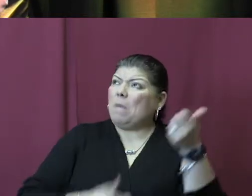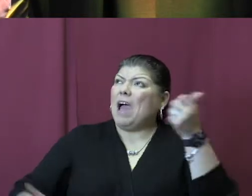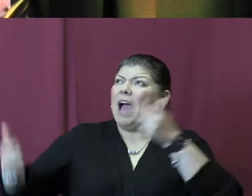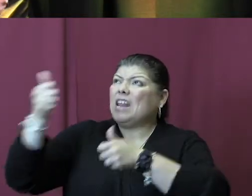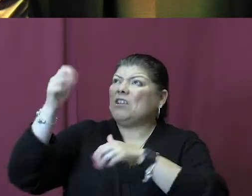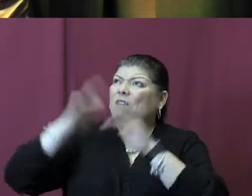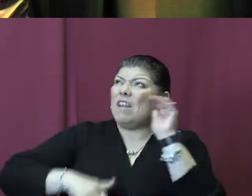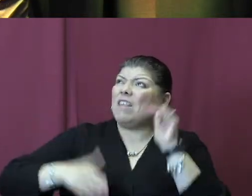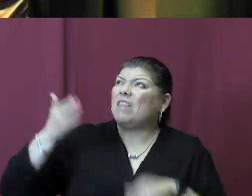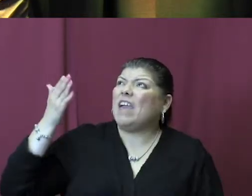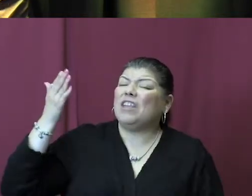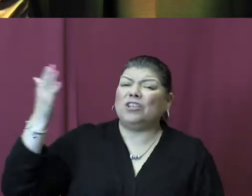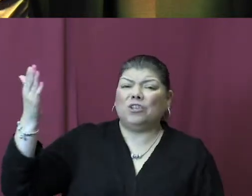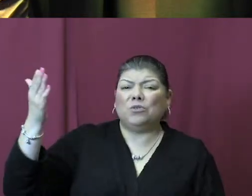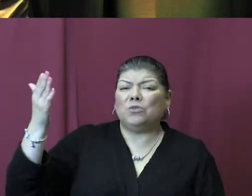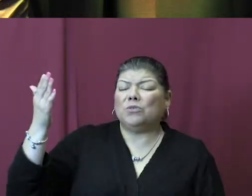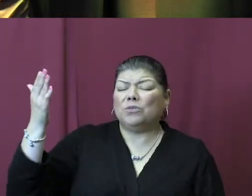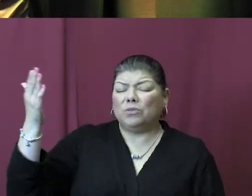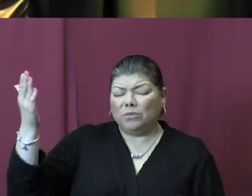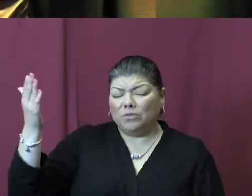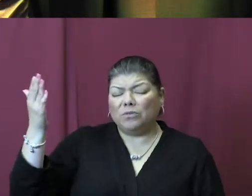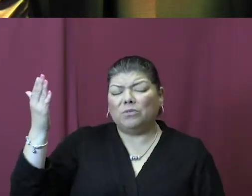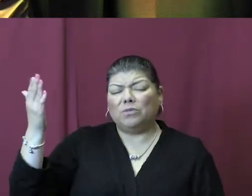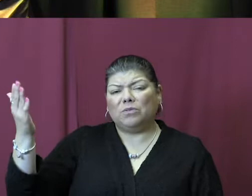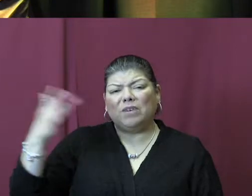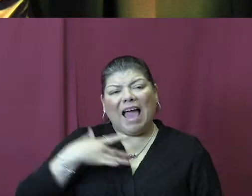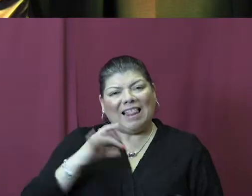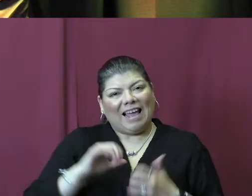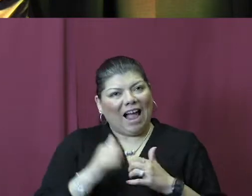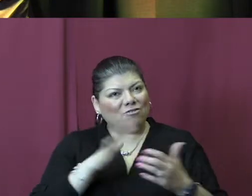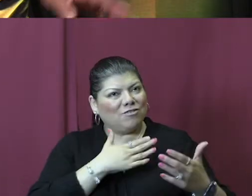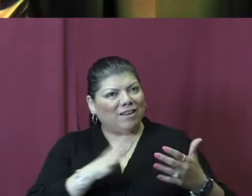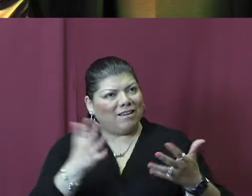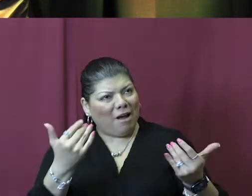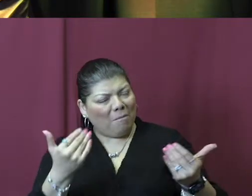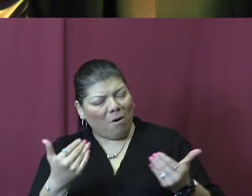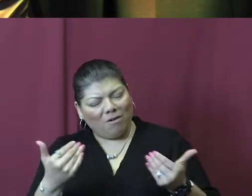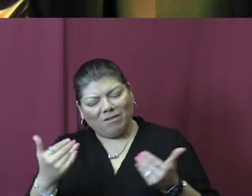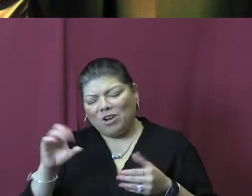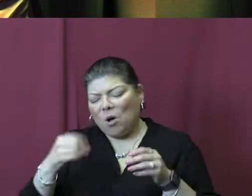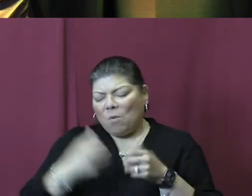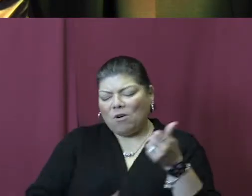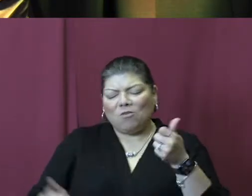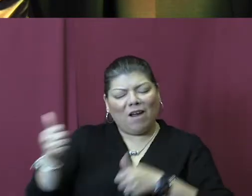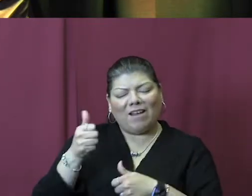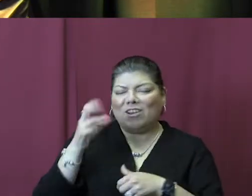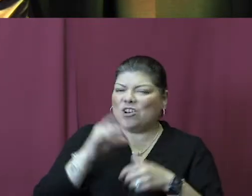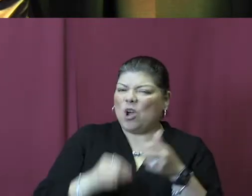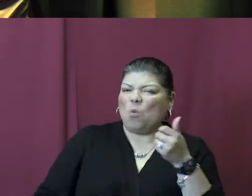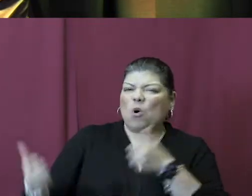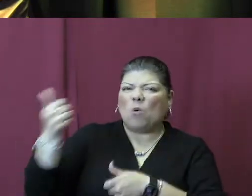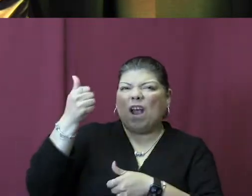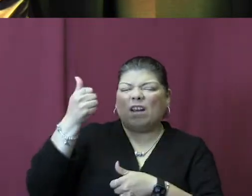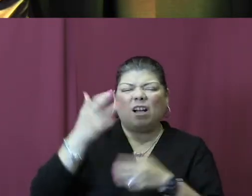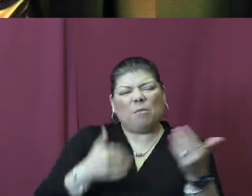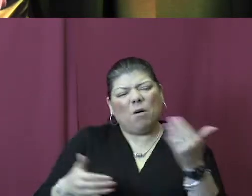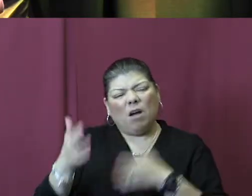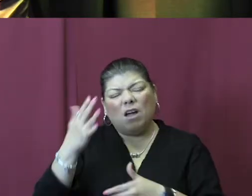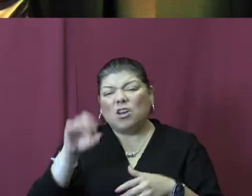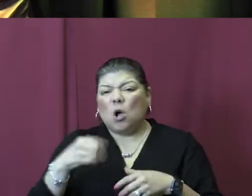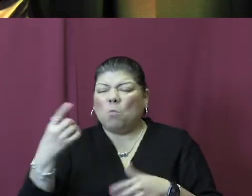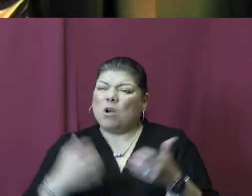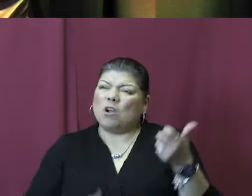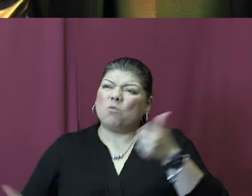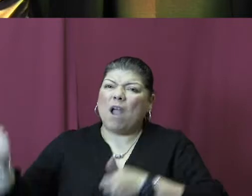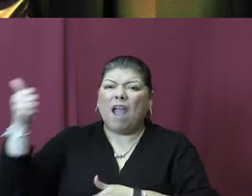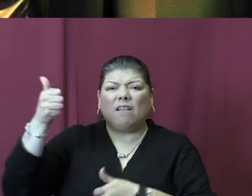greater. Nobody greater than you. Oh, I like the way you're singing. Come on. Nobody greater. Nobody greater. Come on, come on.